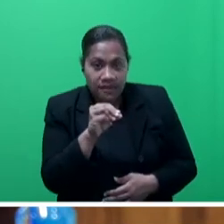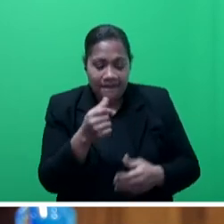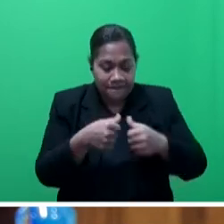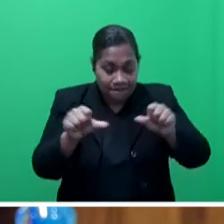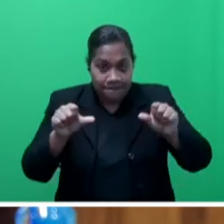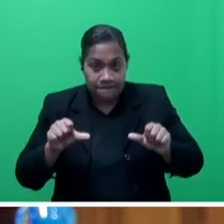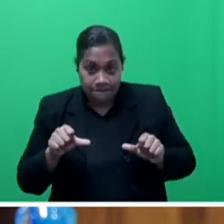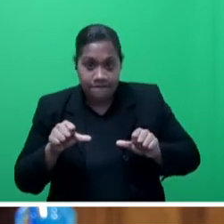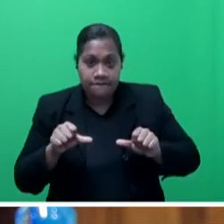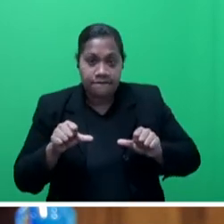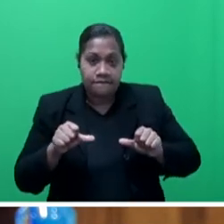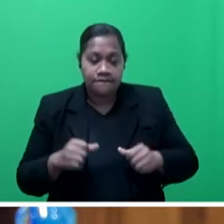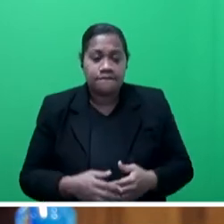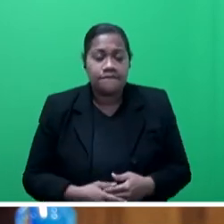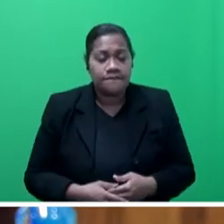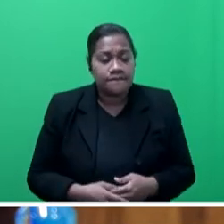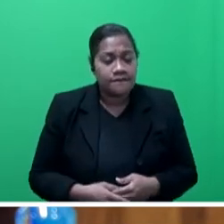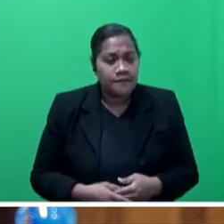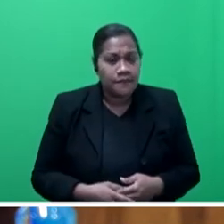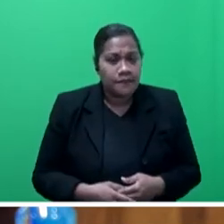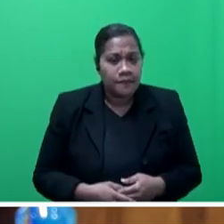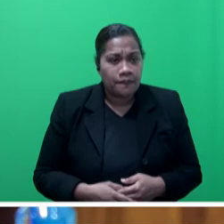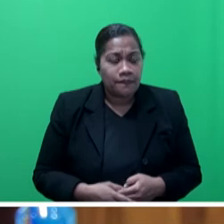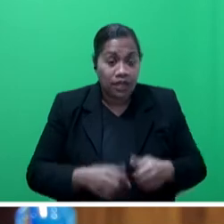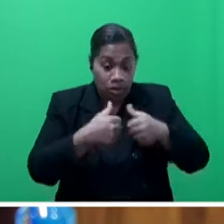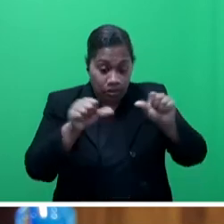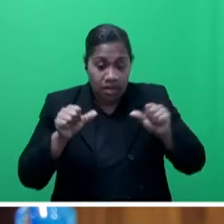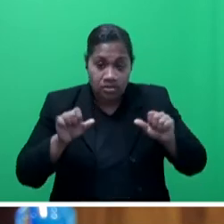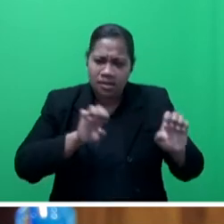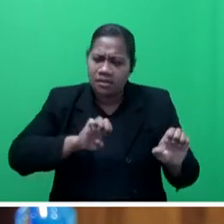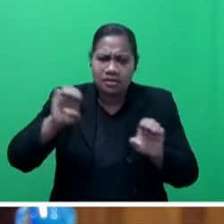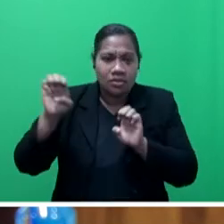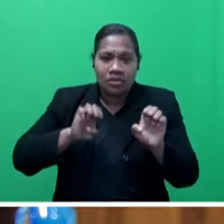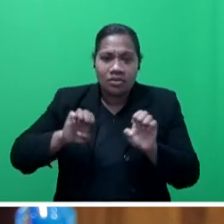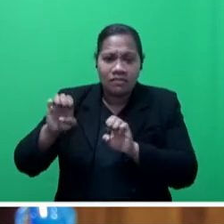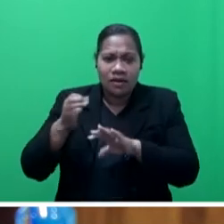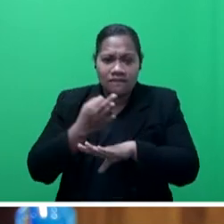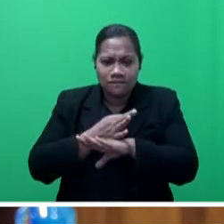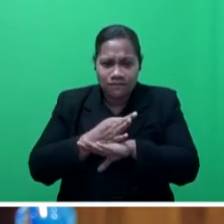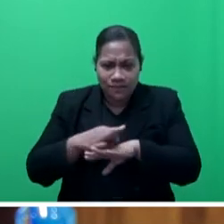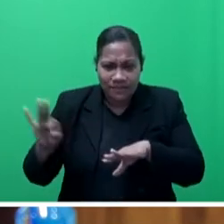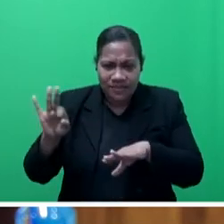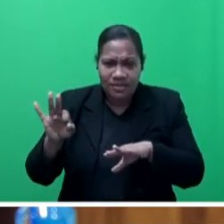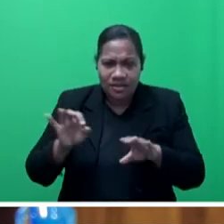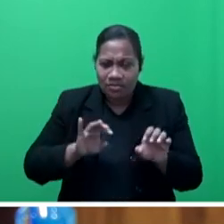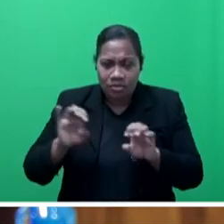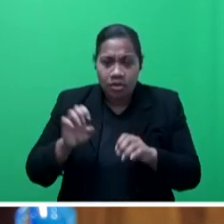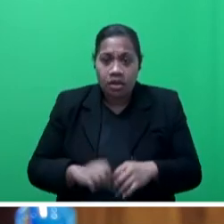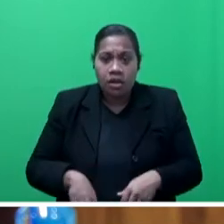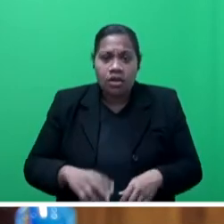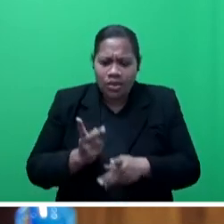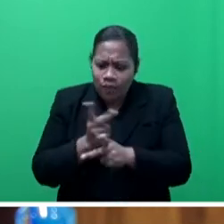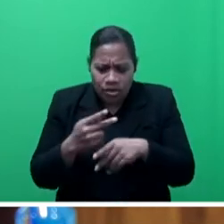agricultural output, agricultural export, fresh and chilled. What about the product? Fresh and chilled was $106